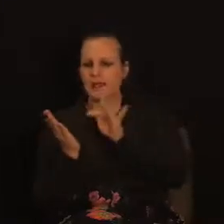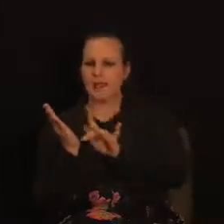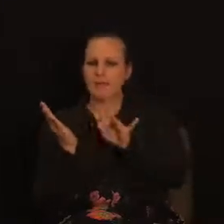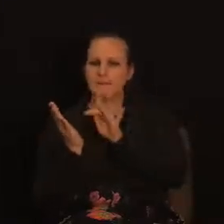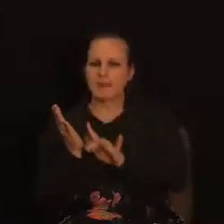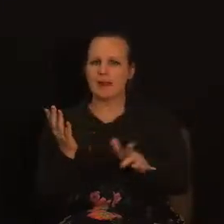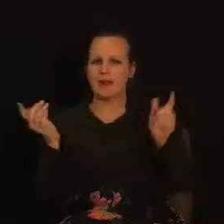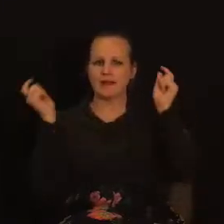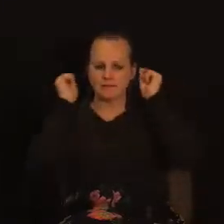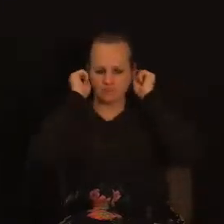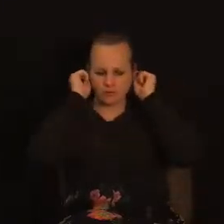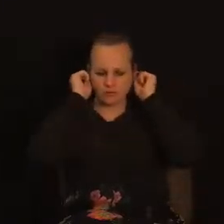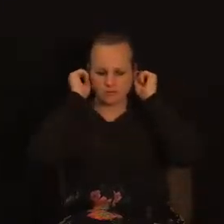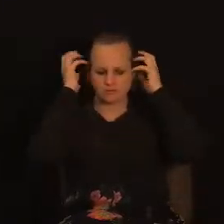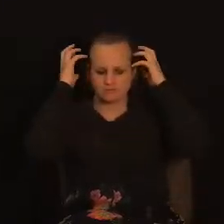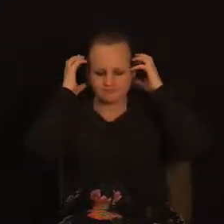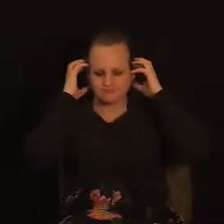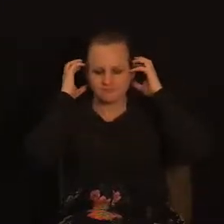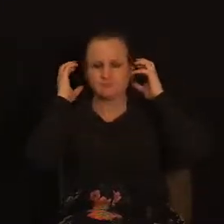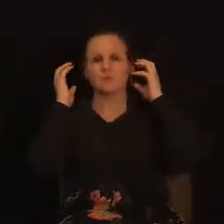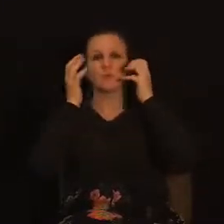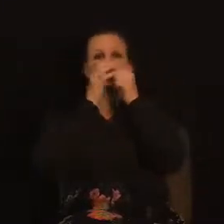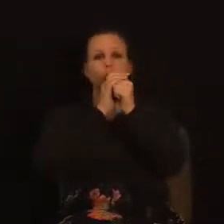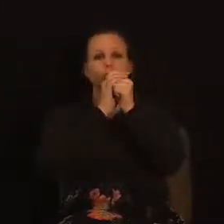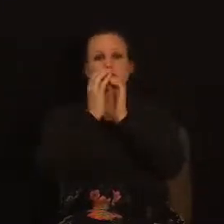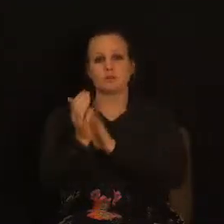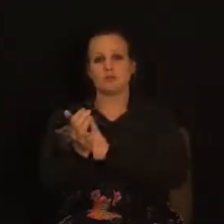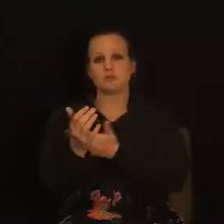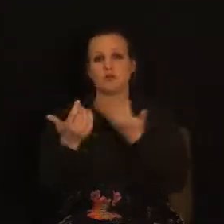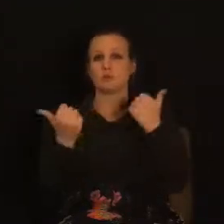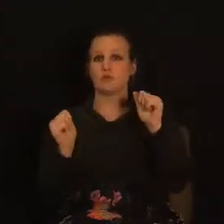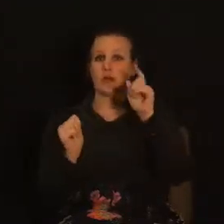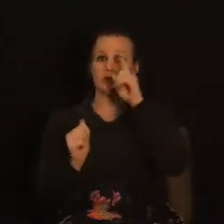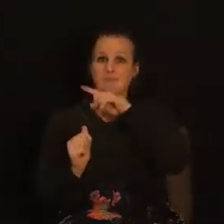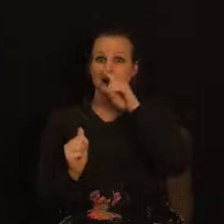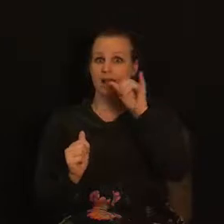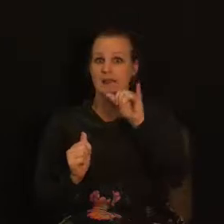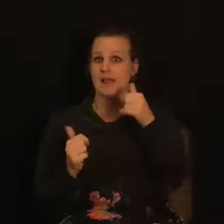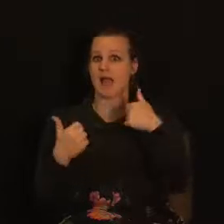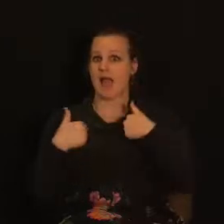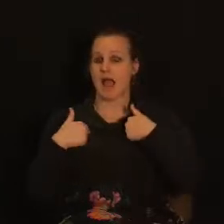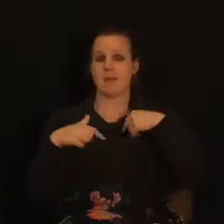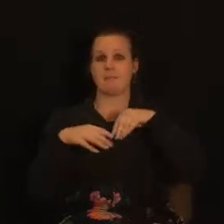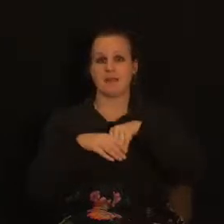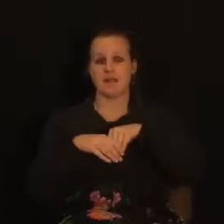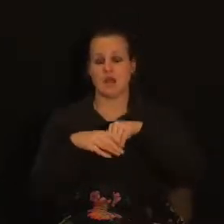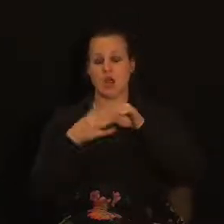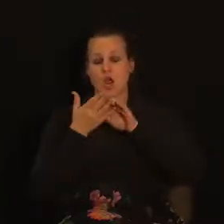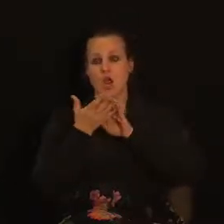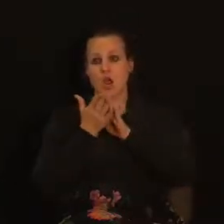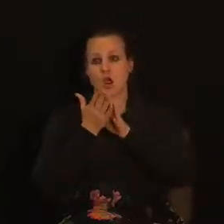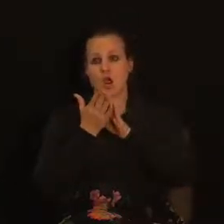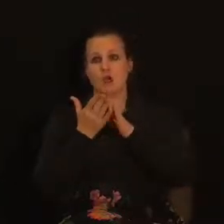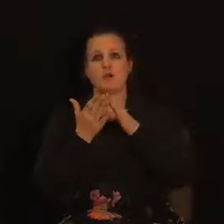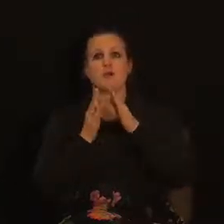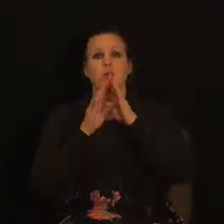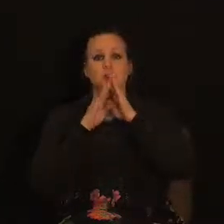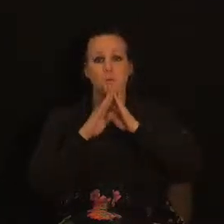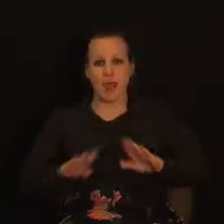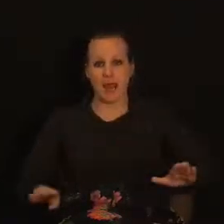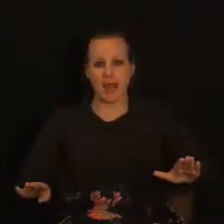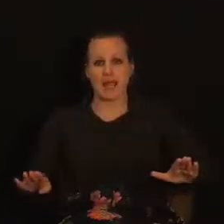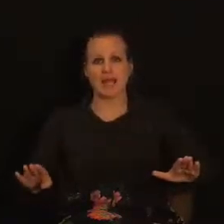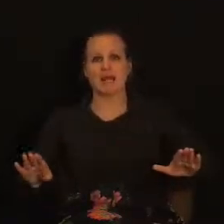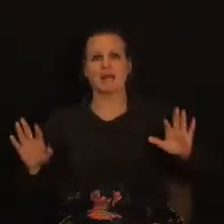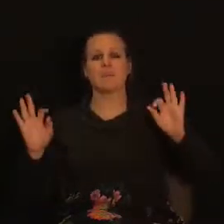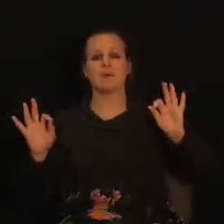these headphones on with worship music because I'm trying to pretend like I'm in a quiet, scenic place, right? Like, it's just me